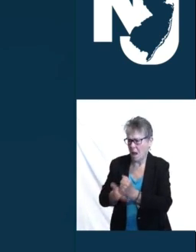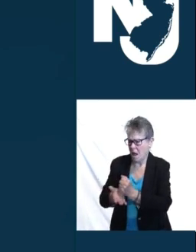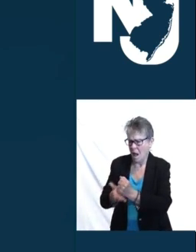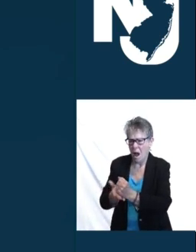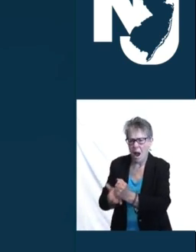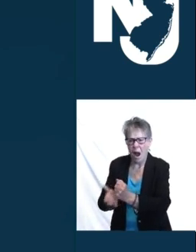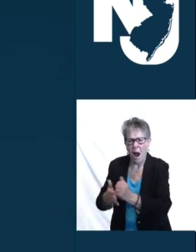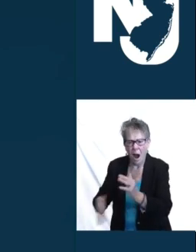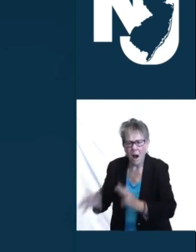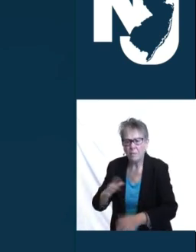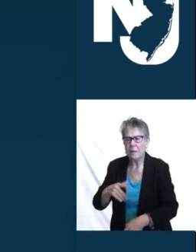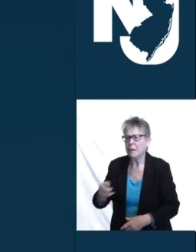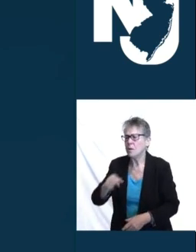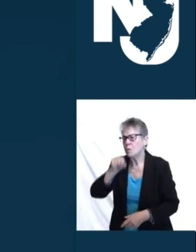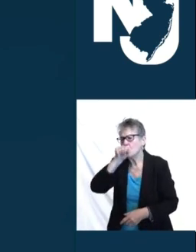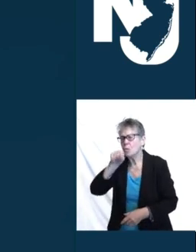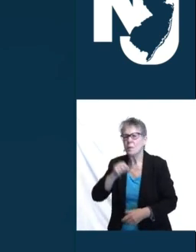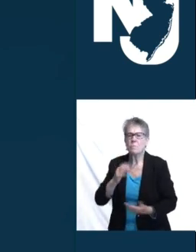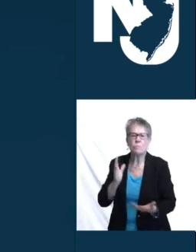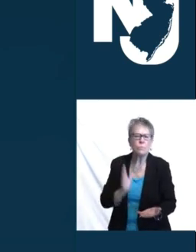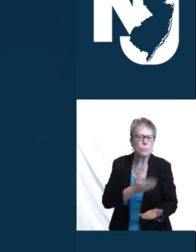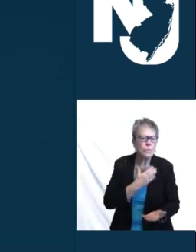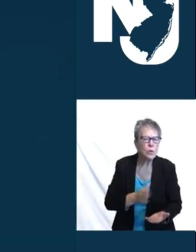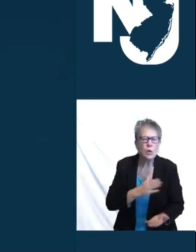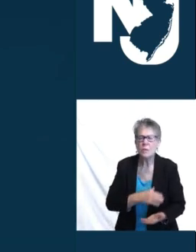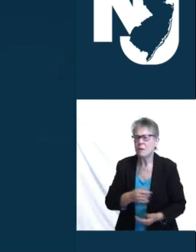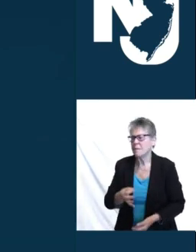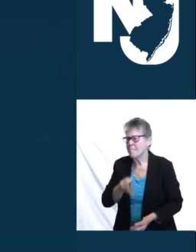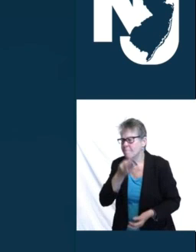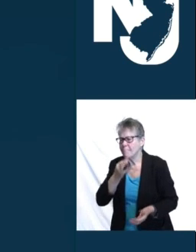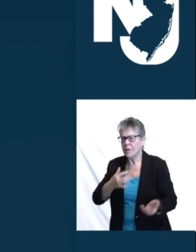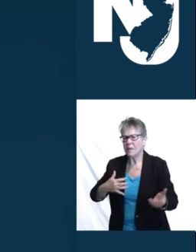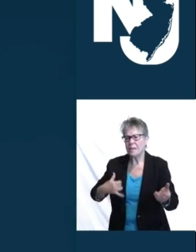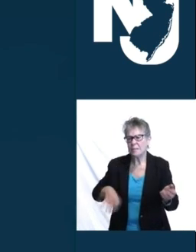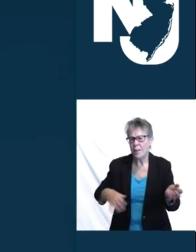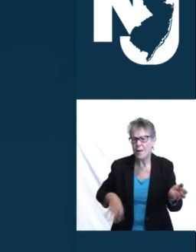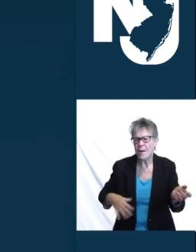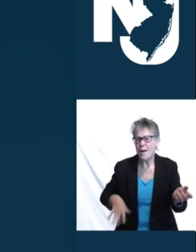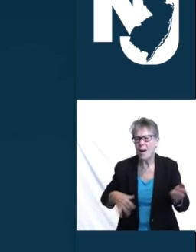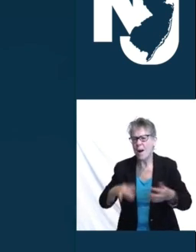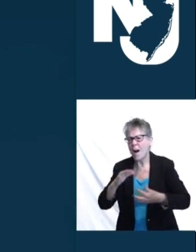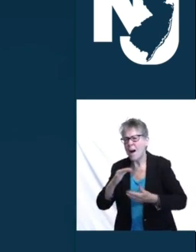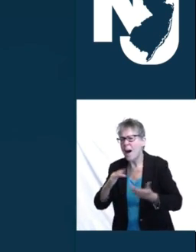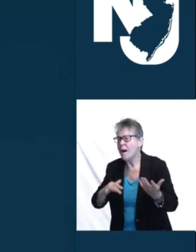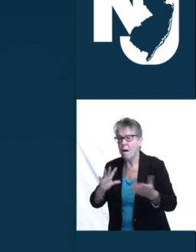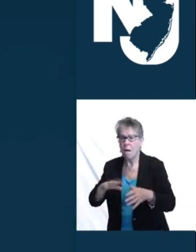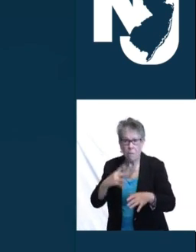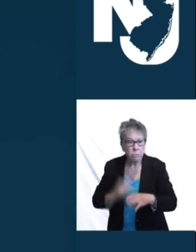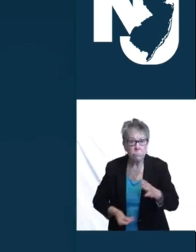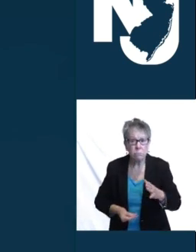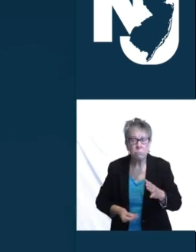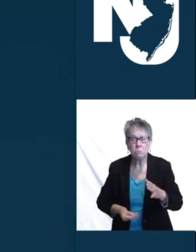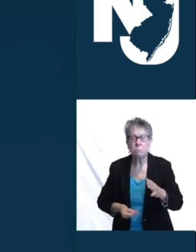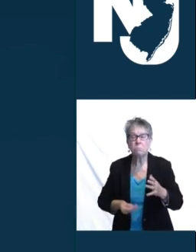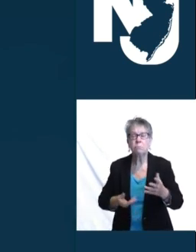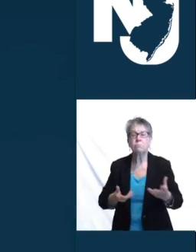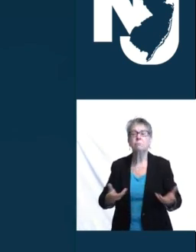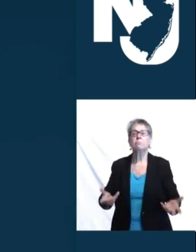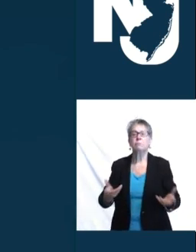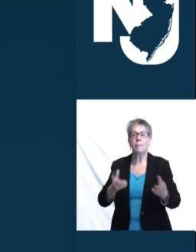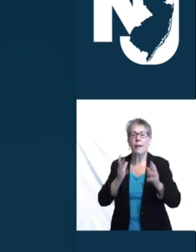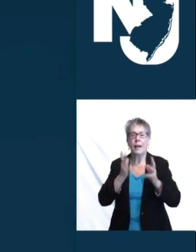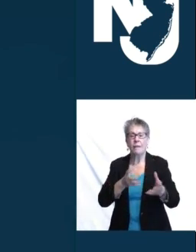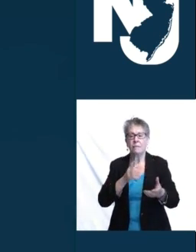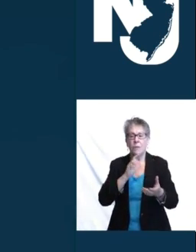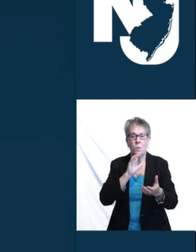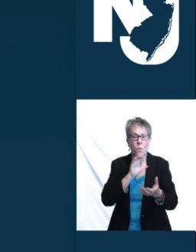was music, and he was a skilled guitar and bass player. He left behind his wife, Andrea, with whom I had the great honor of speaking a